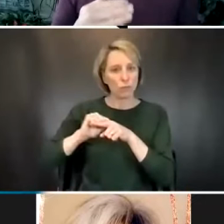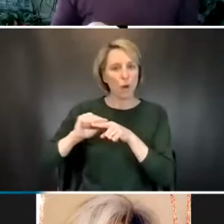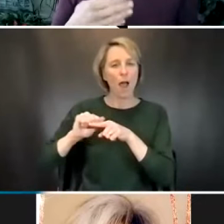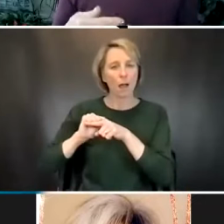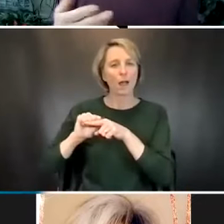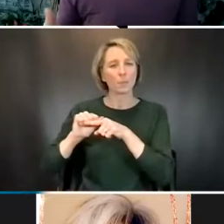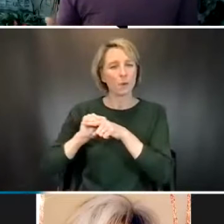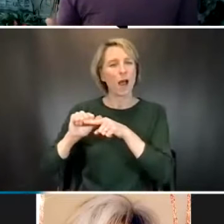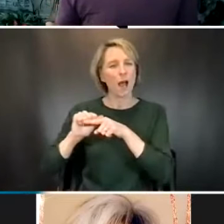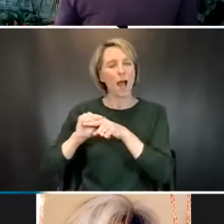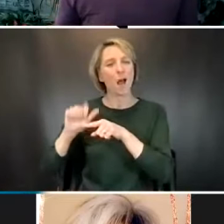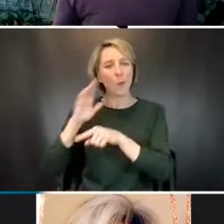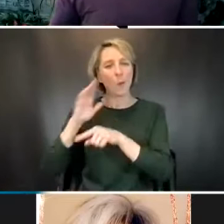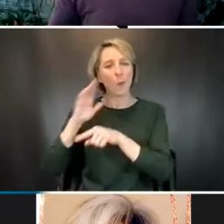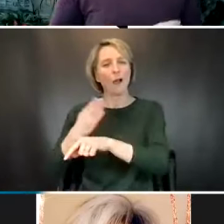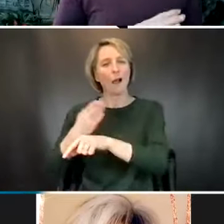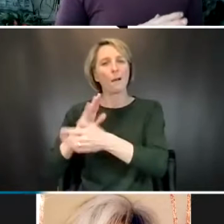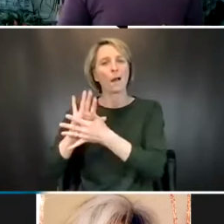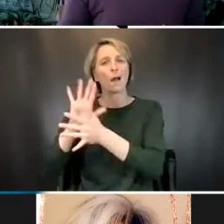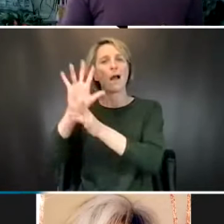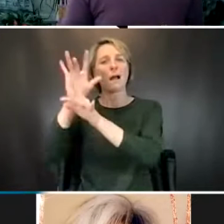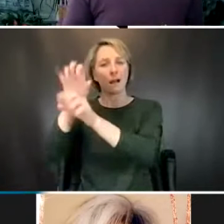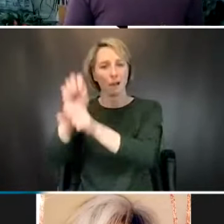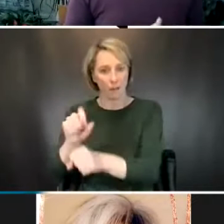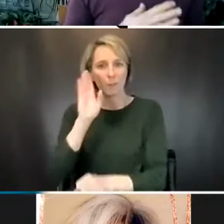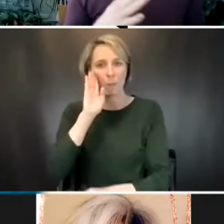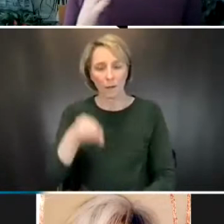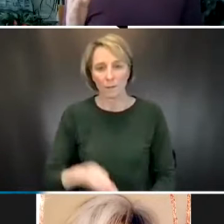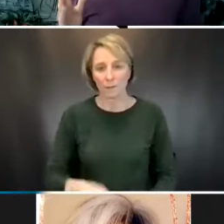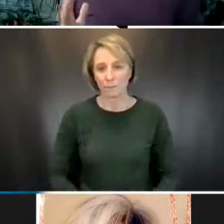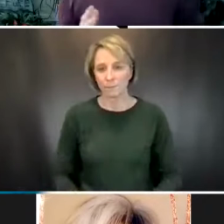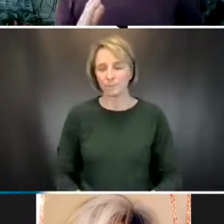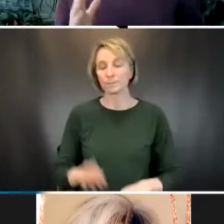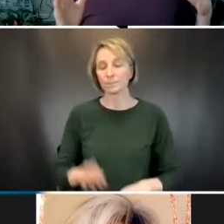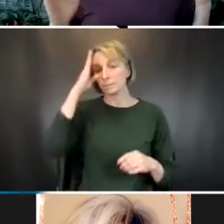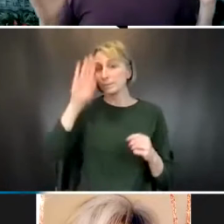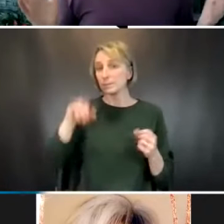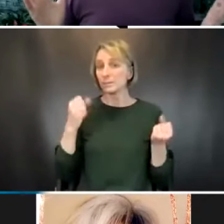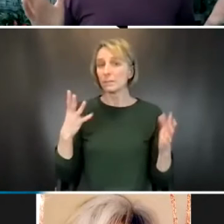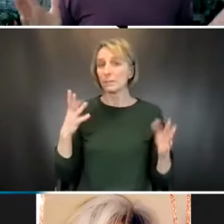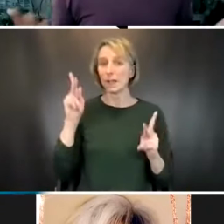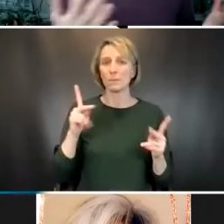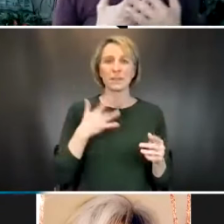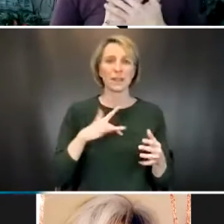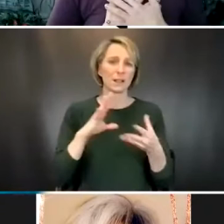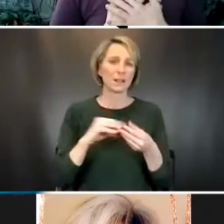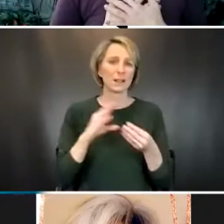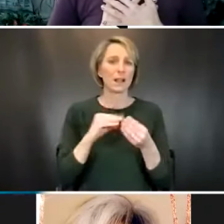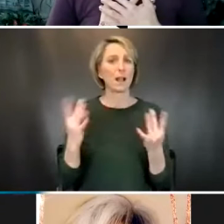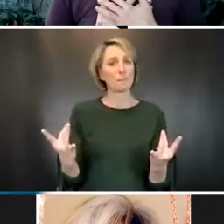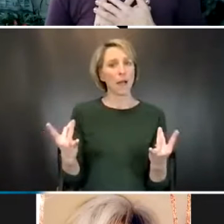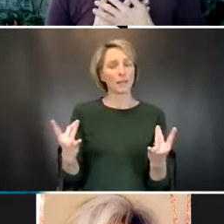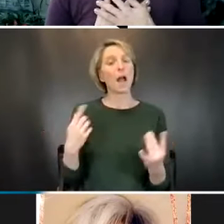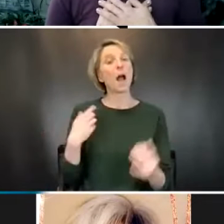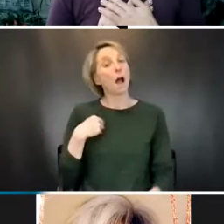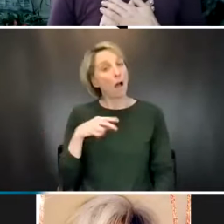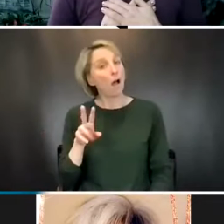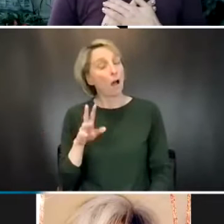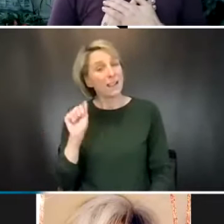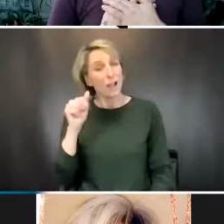to get better and better at. If you find, a lot of people saying, oh, meditation, and meditation is great, and I have a personal